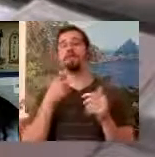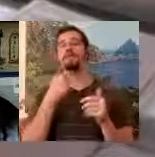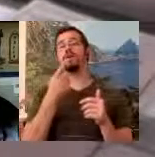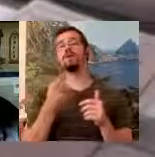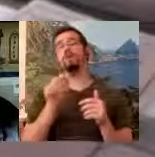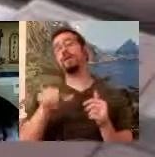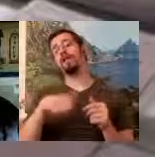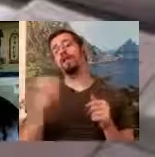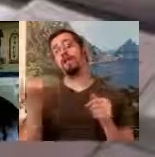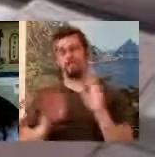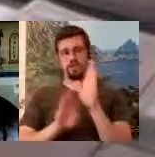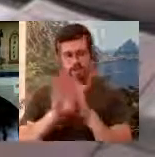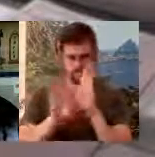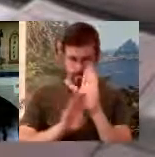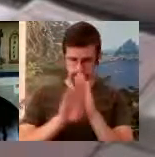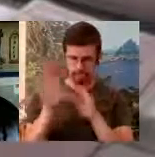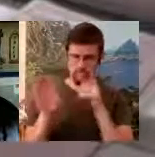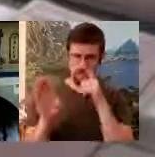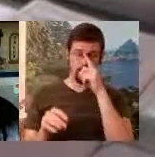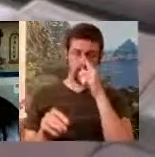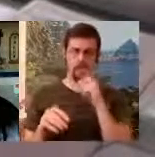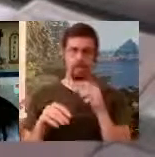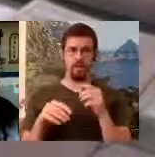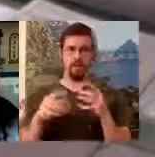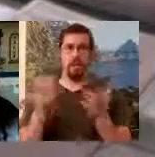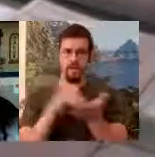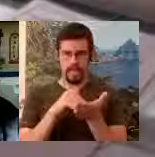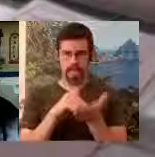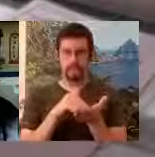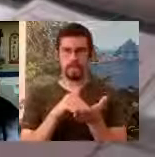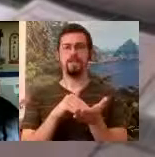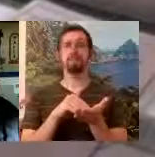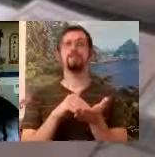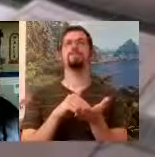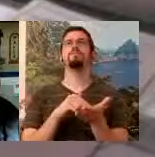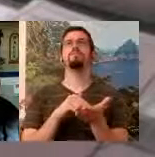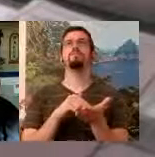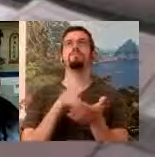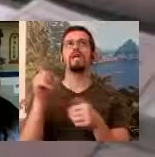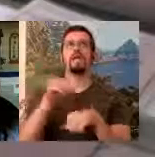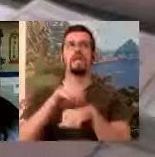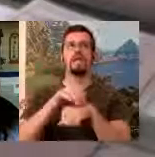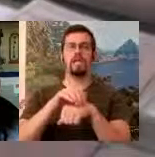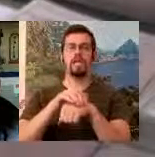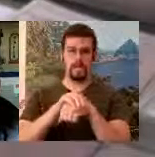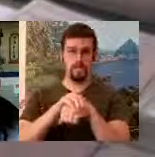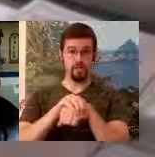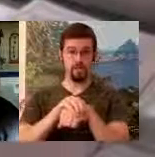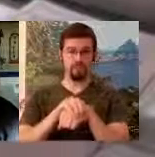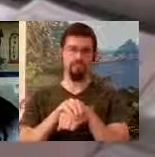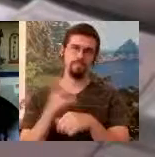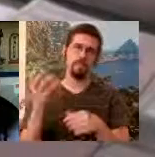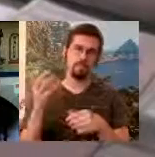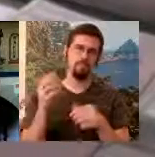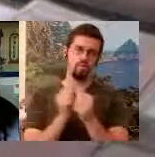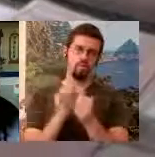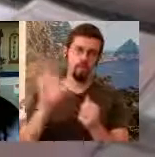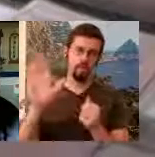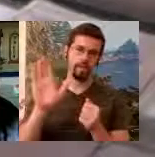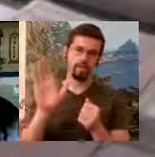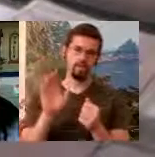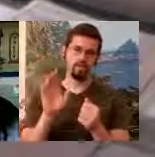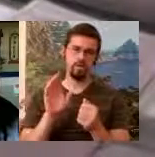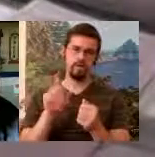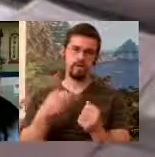that, again, it was done in England as a part of a dissertation by somebody